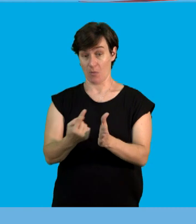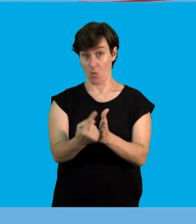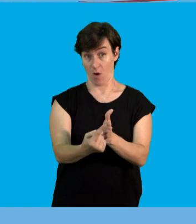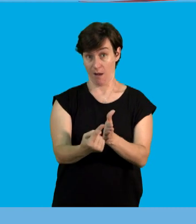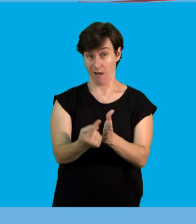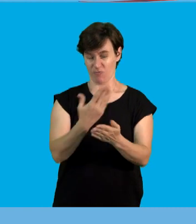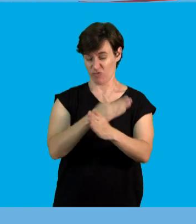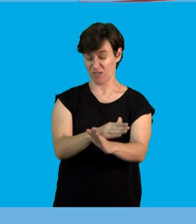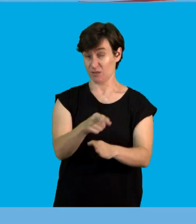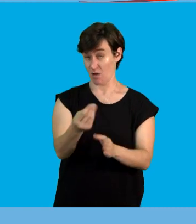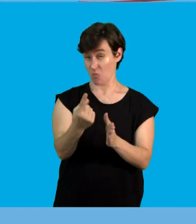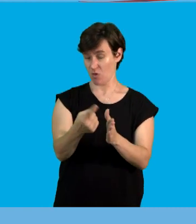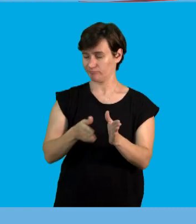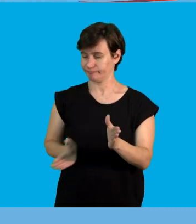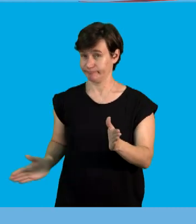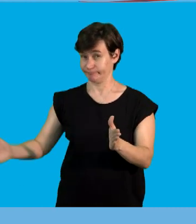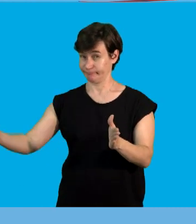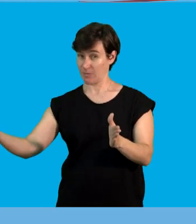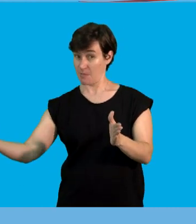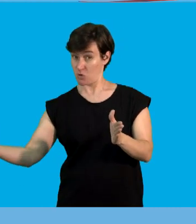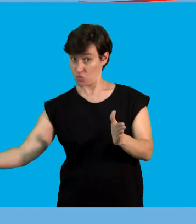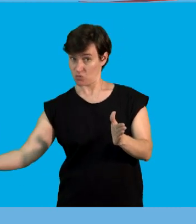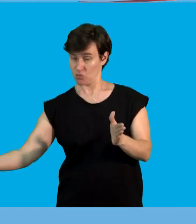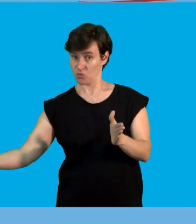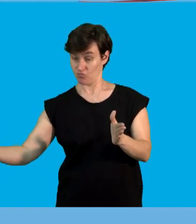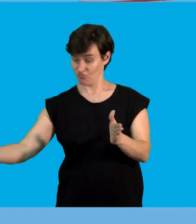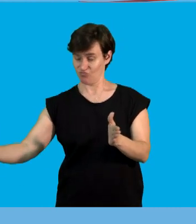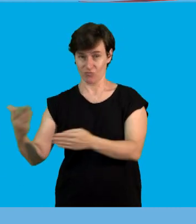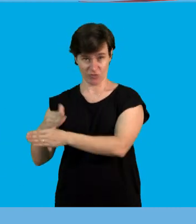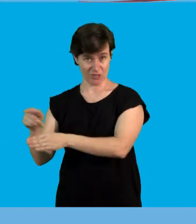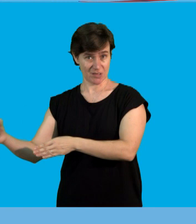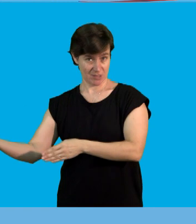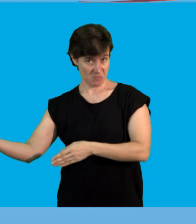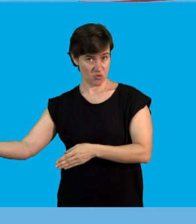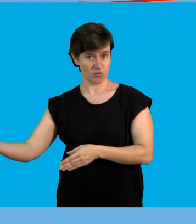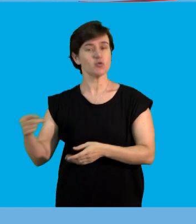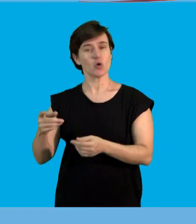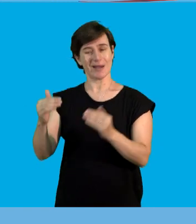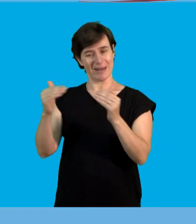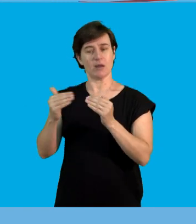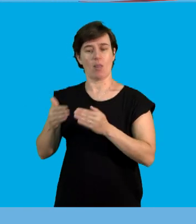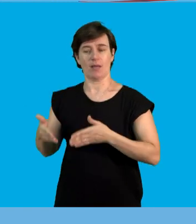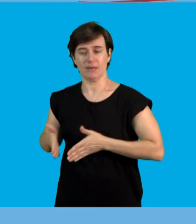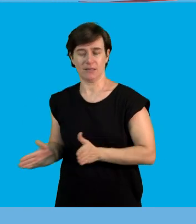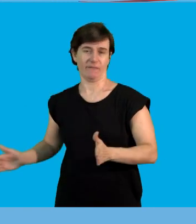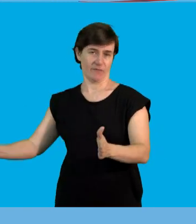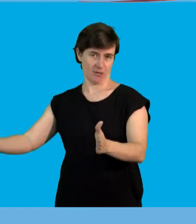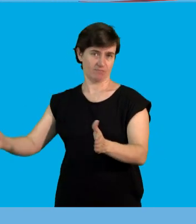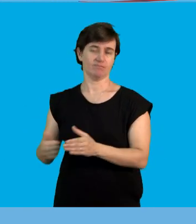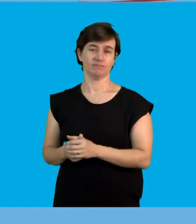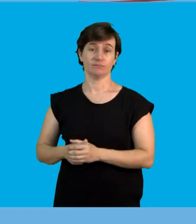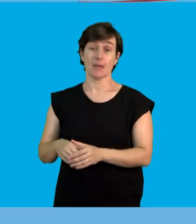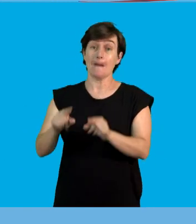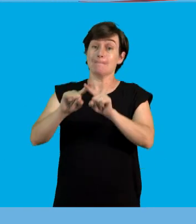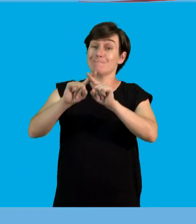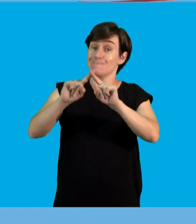resistor number 2, some of the current will have to pass through resistor number 1 and the other will pass through resistor number 2.